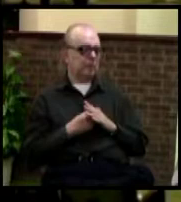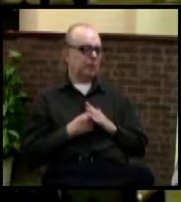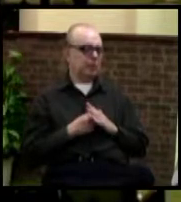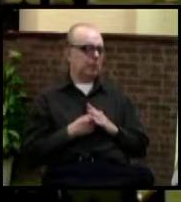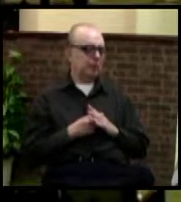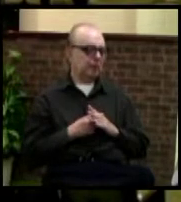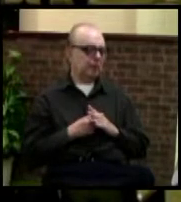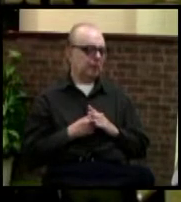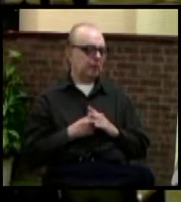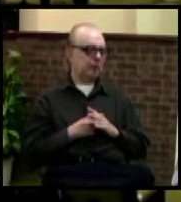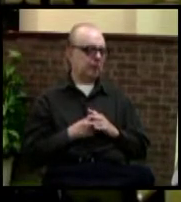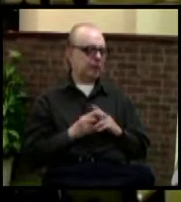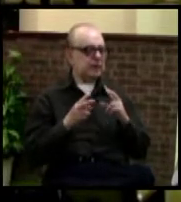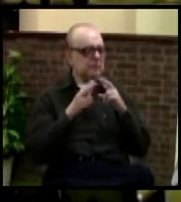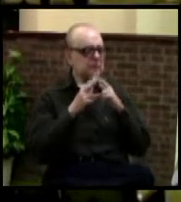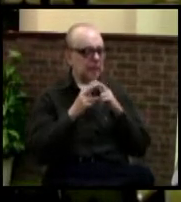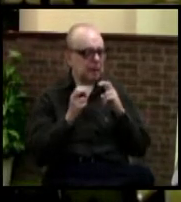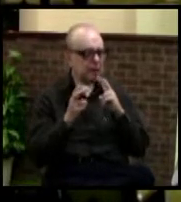start